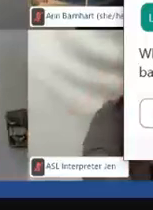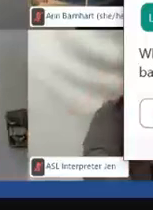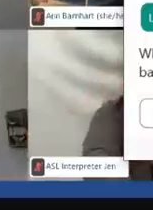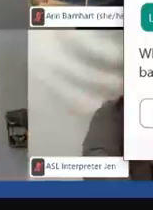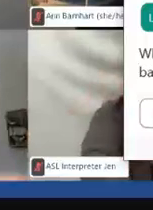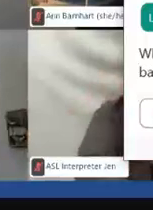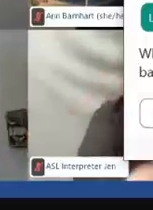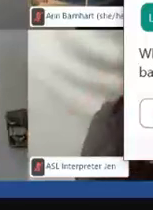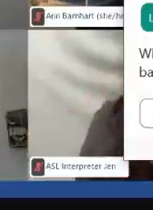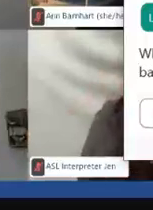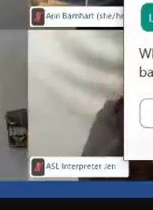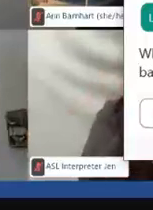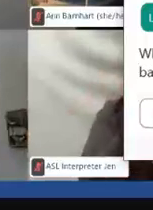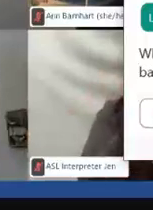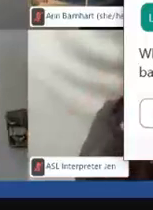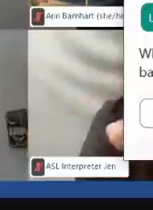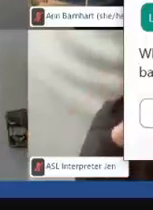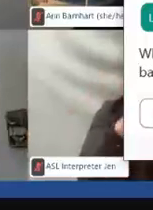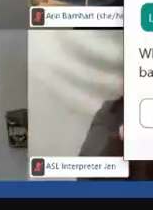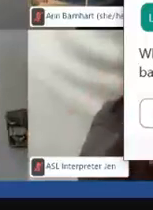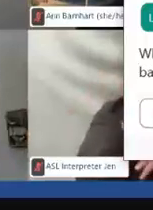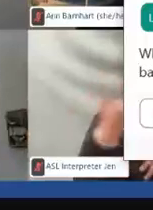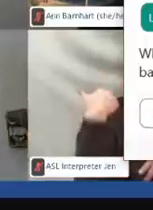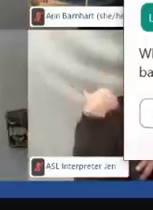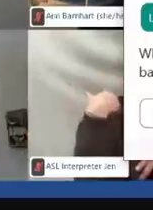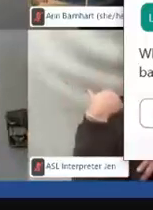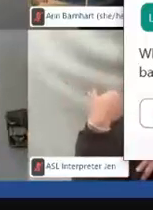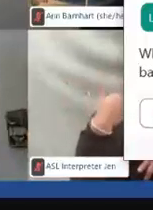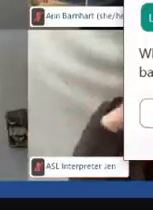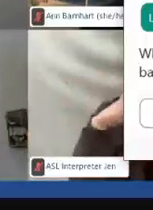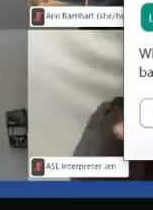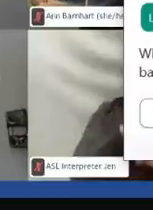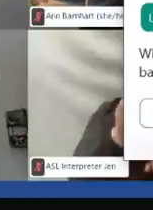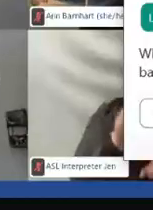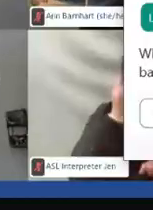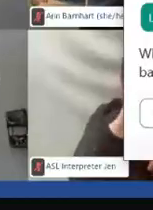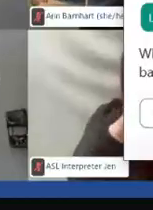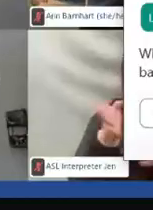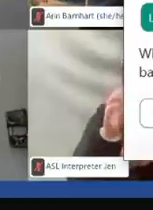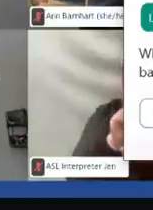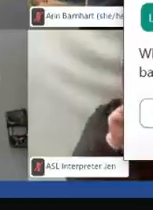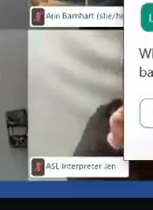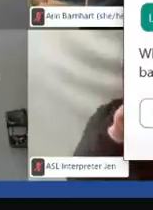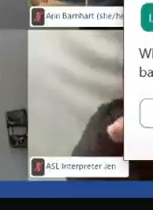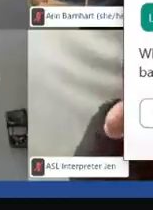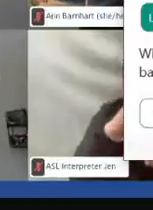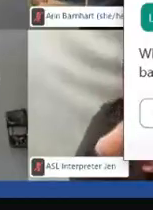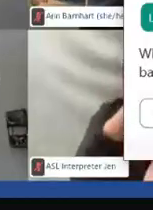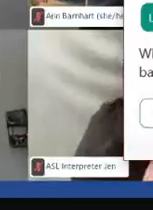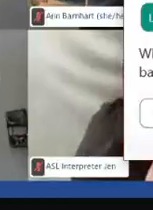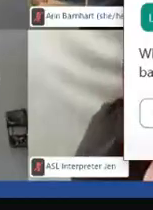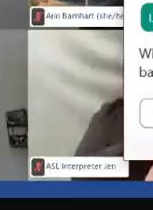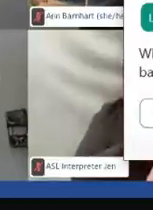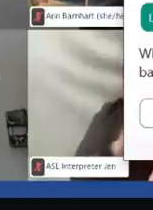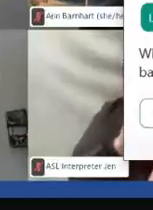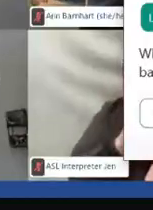Dave, have you found when you've used that before? I fully hear you about shifting the work. Have you found that that's improved like